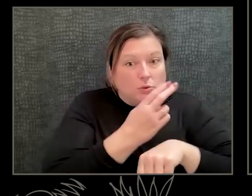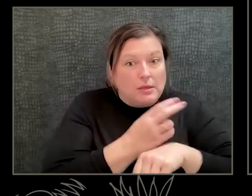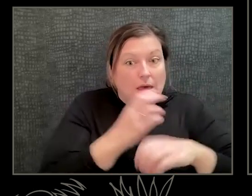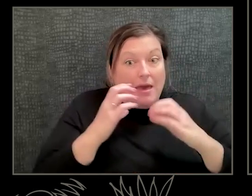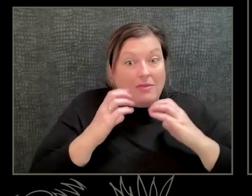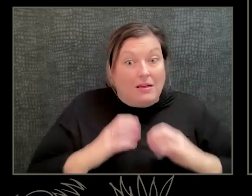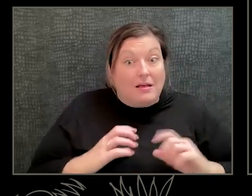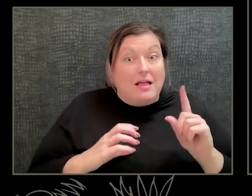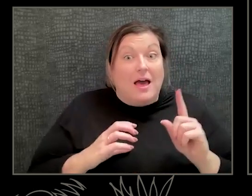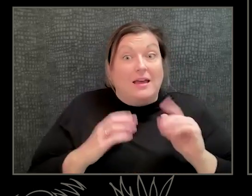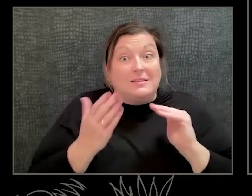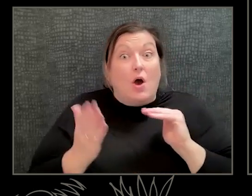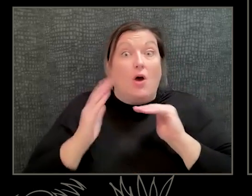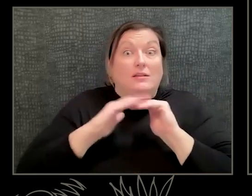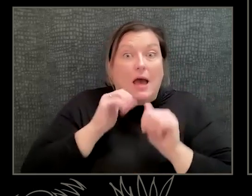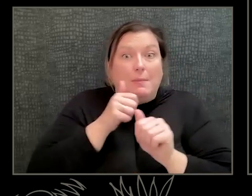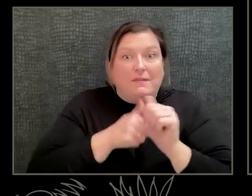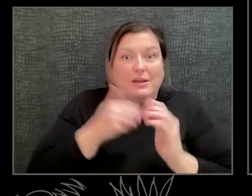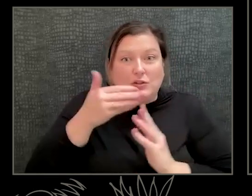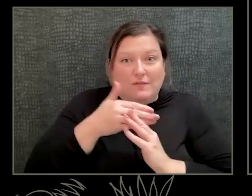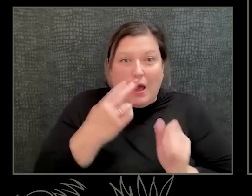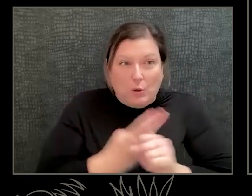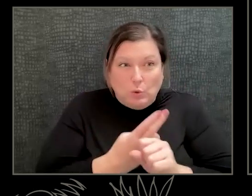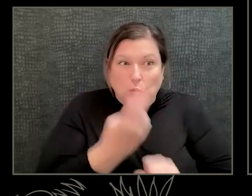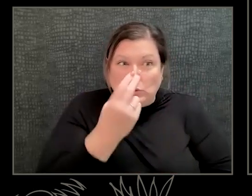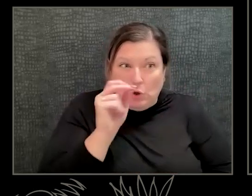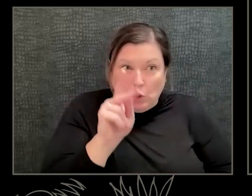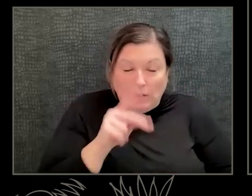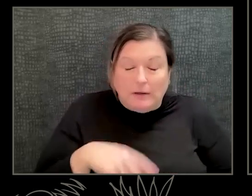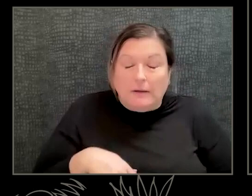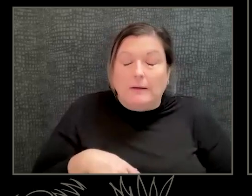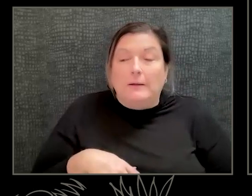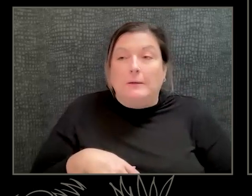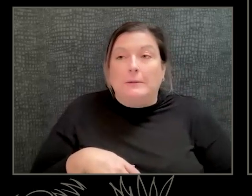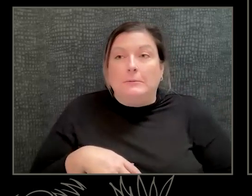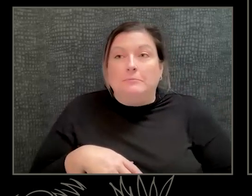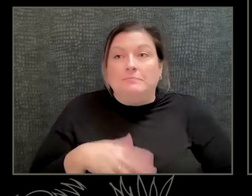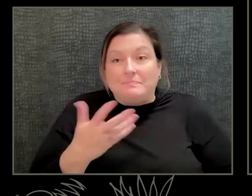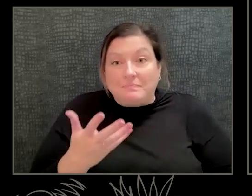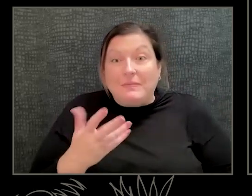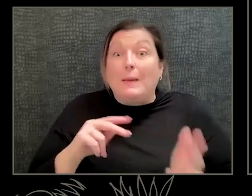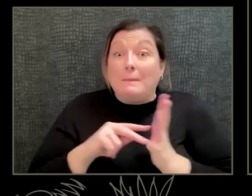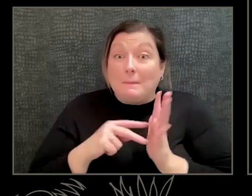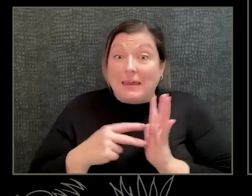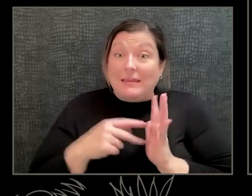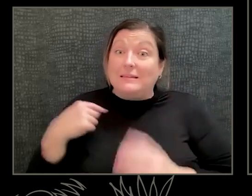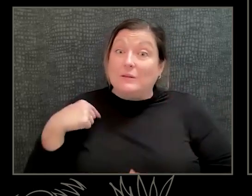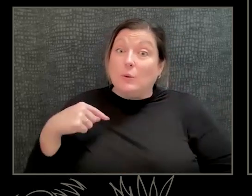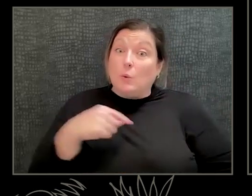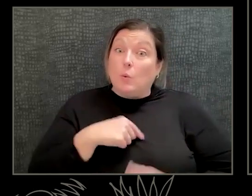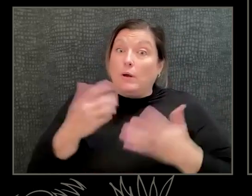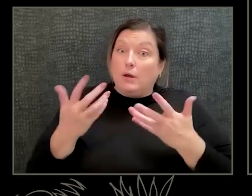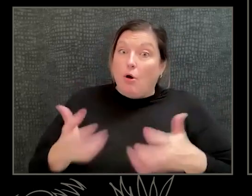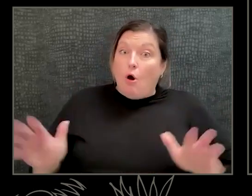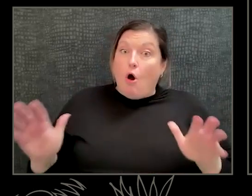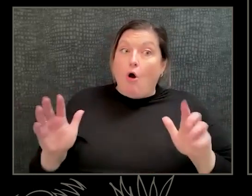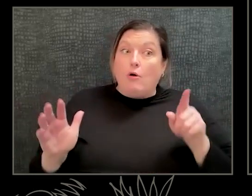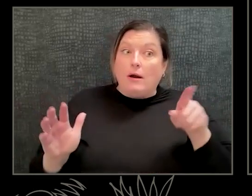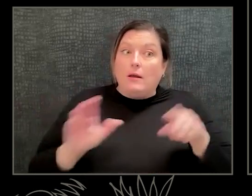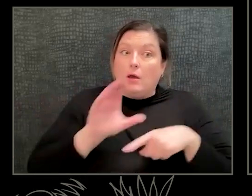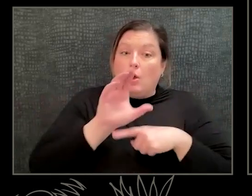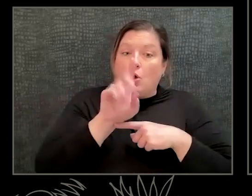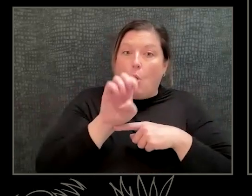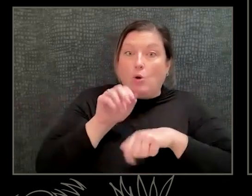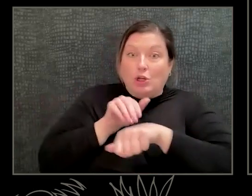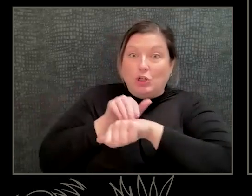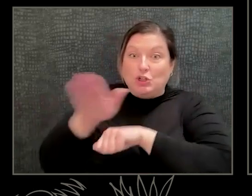every file that uses this hook or every component, which means we are already shipping this code to the